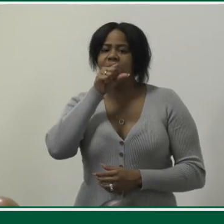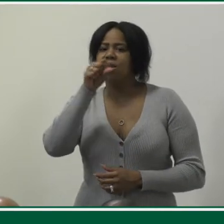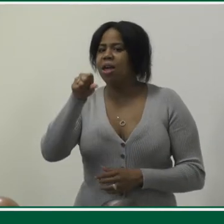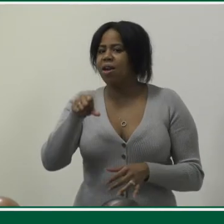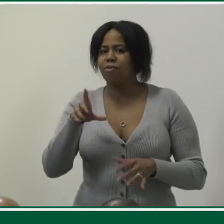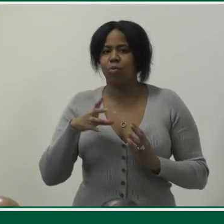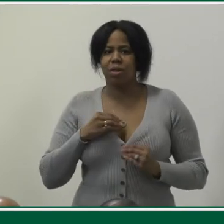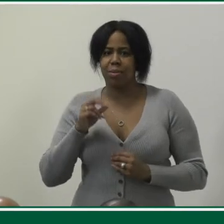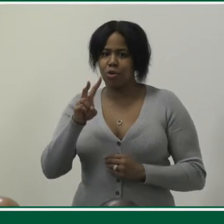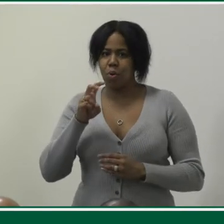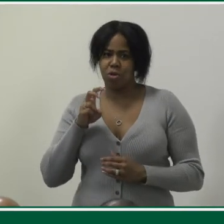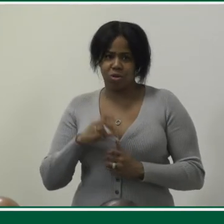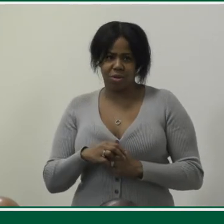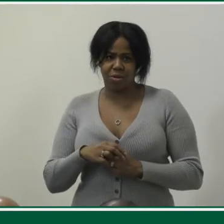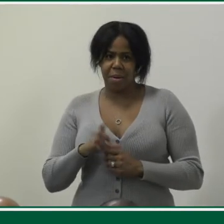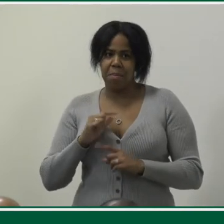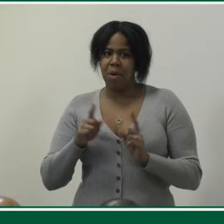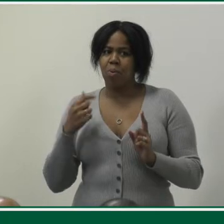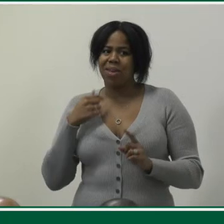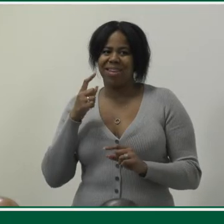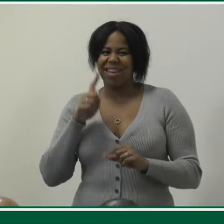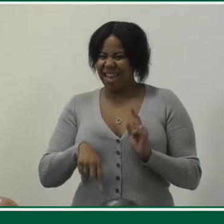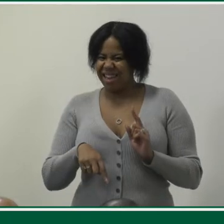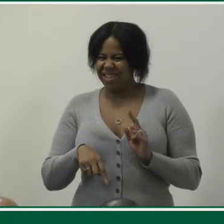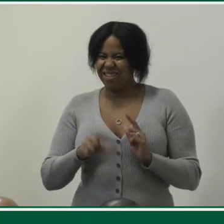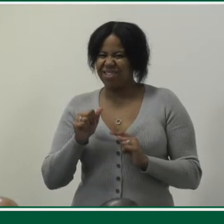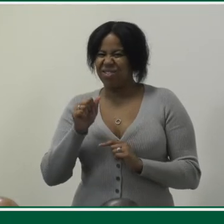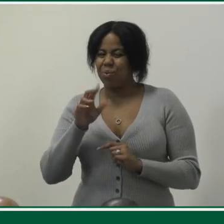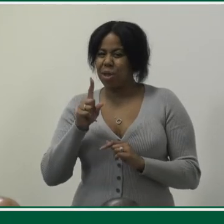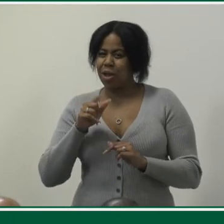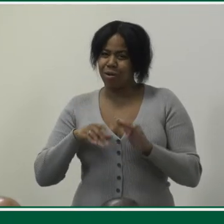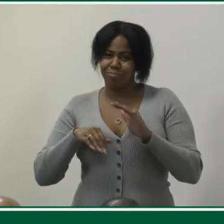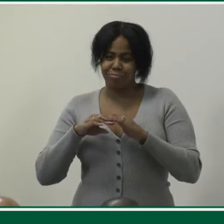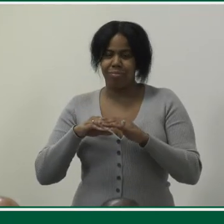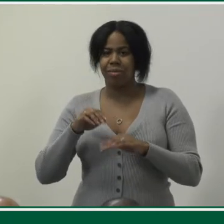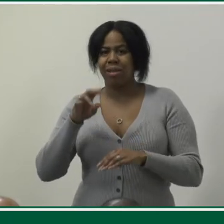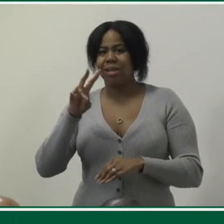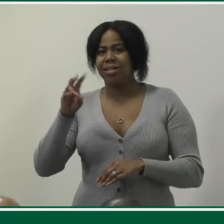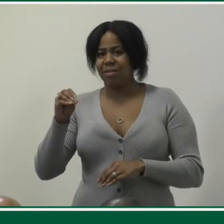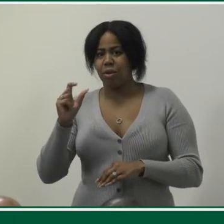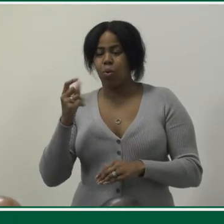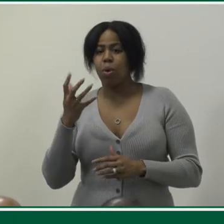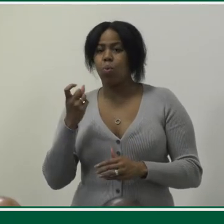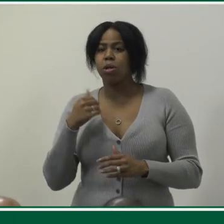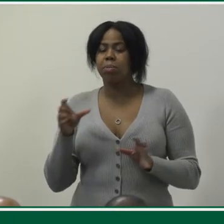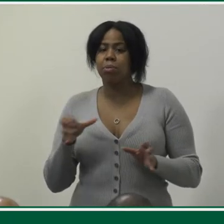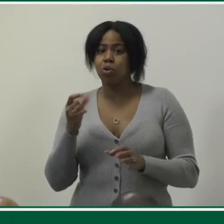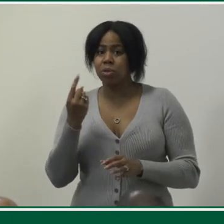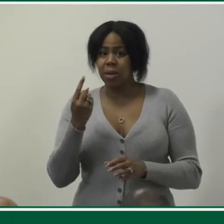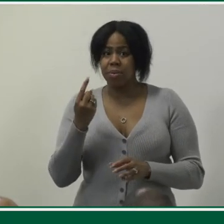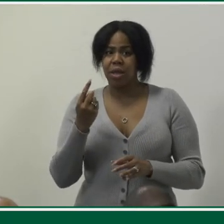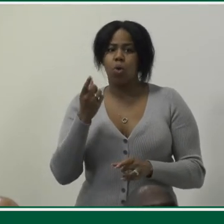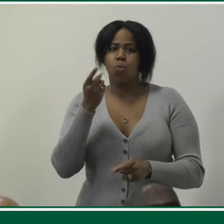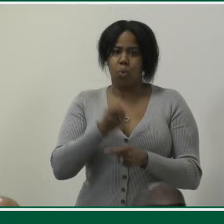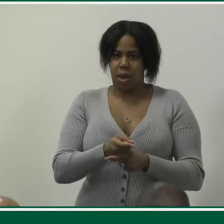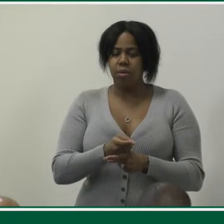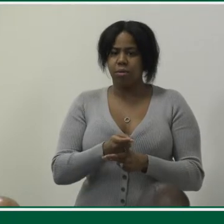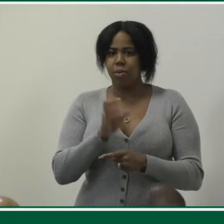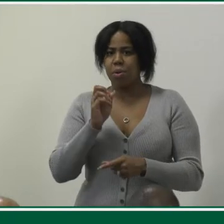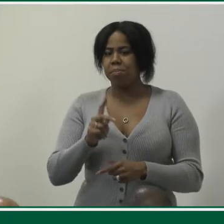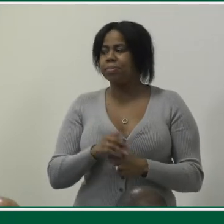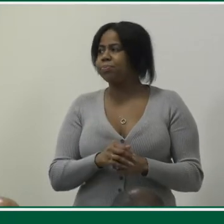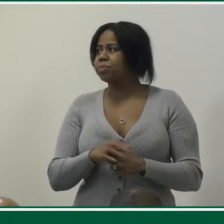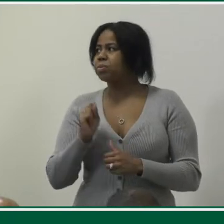200. We can only take 70 because we got to make sure that not only do we do something, but that we do it right. Okay. Then the